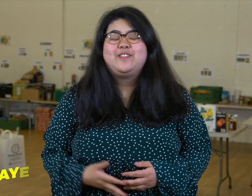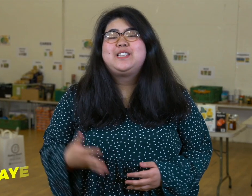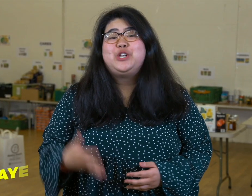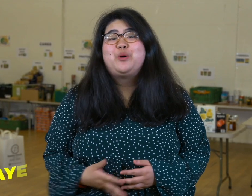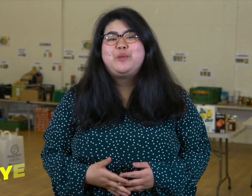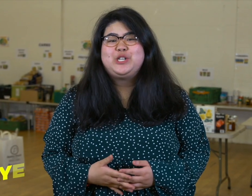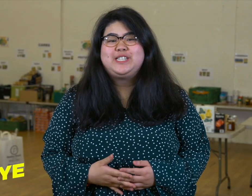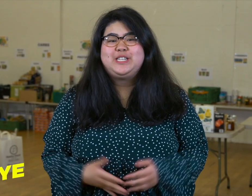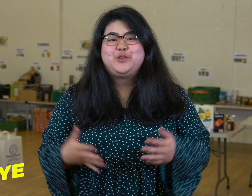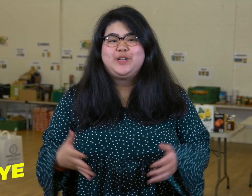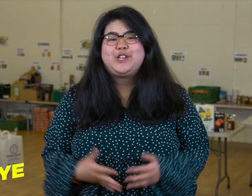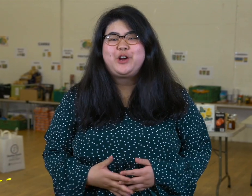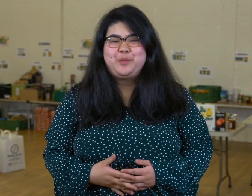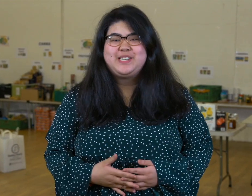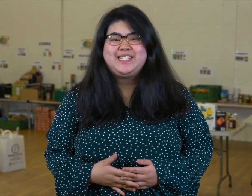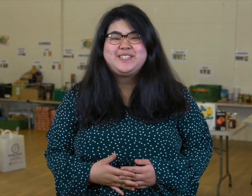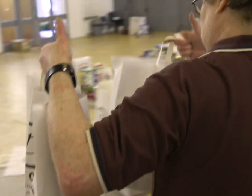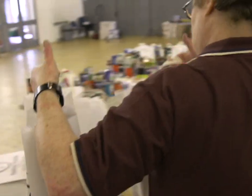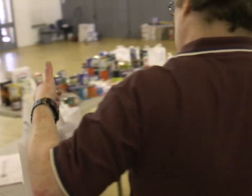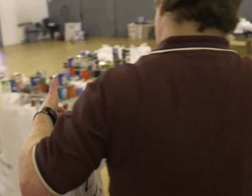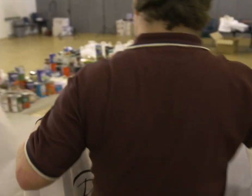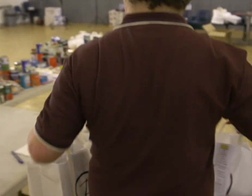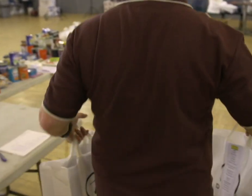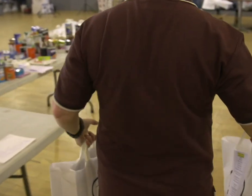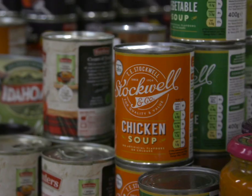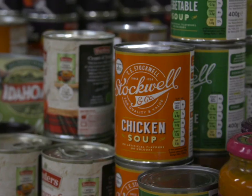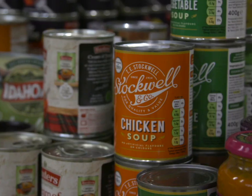Has given us a new opportunity to reach our communities.